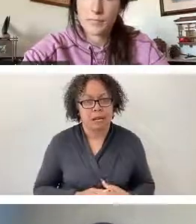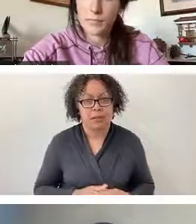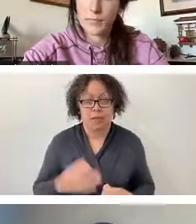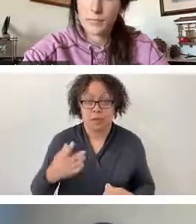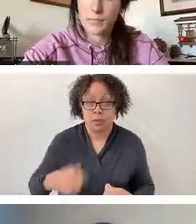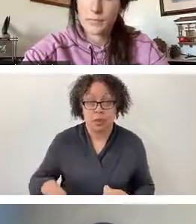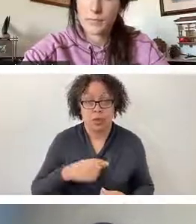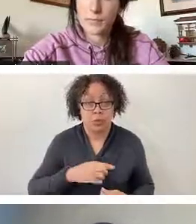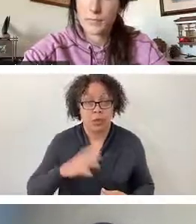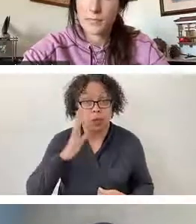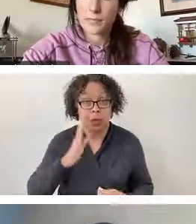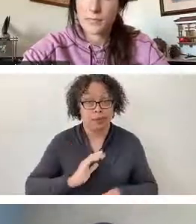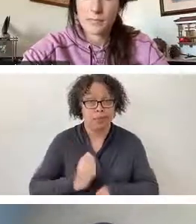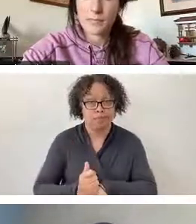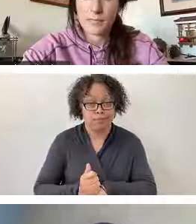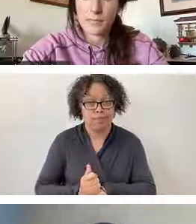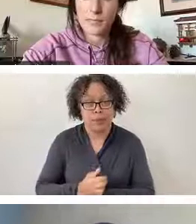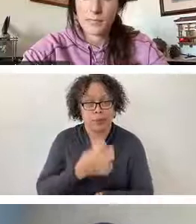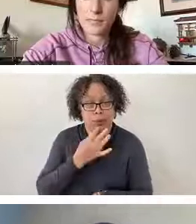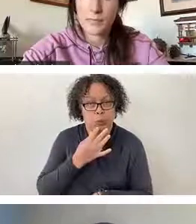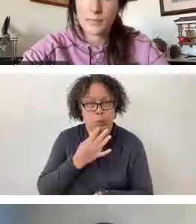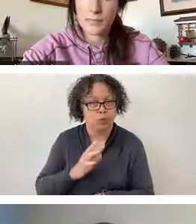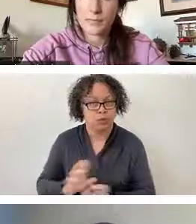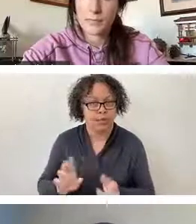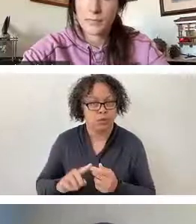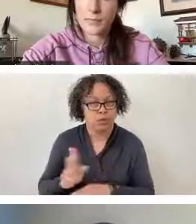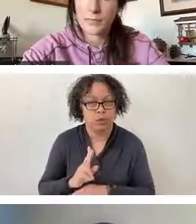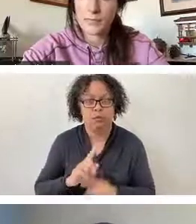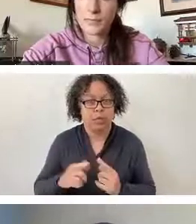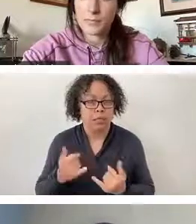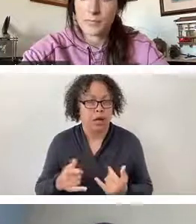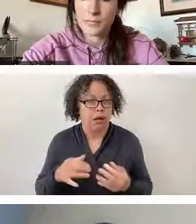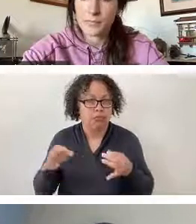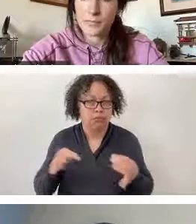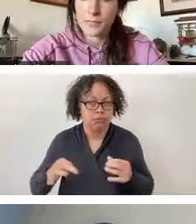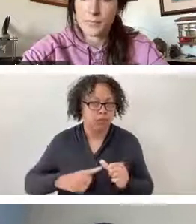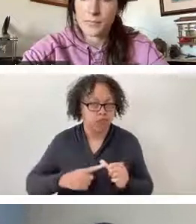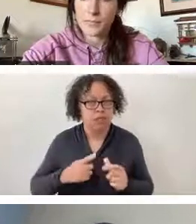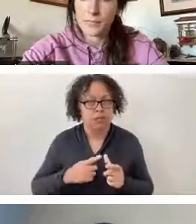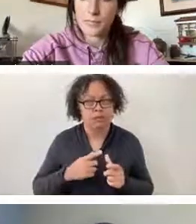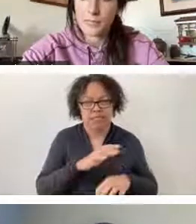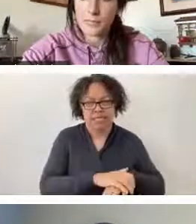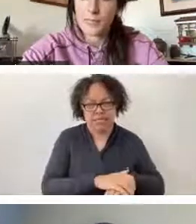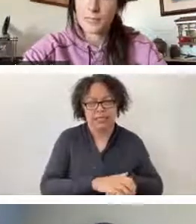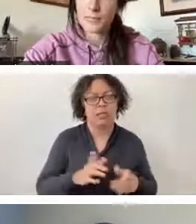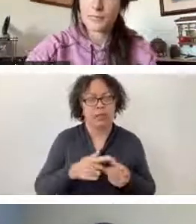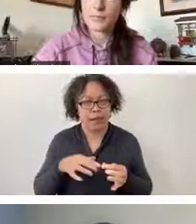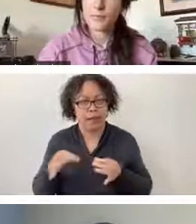We will activate the feature in just a few moments. So I'll go over these instructions in English and in